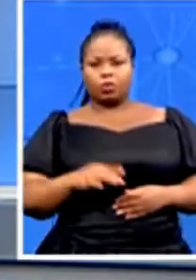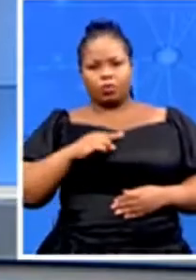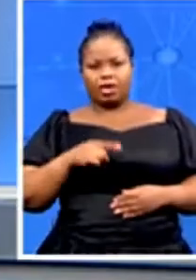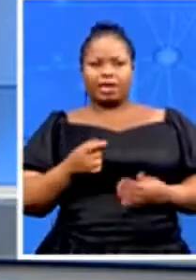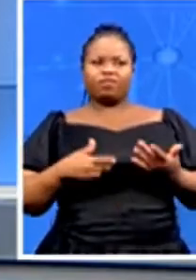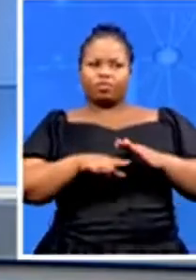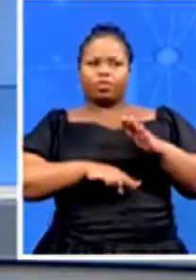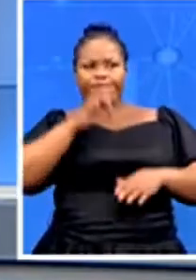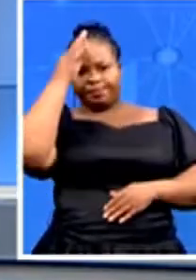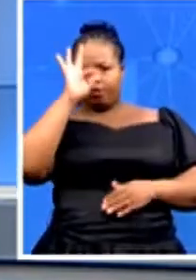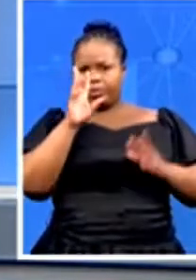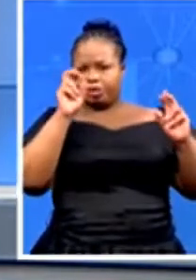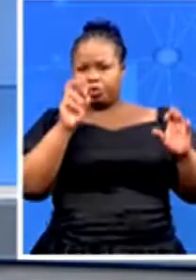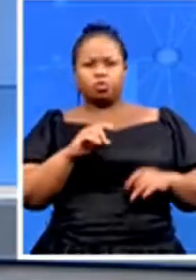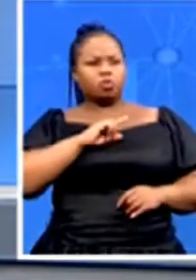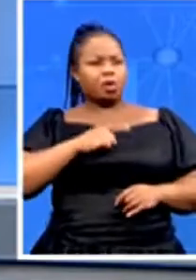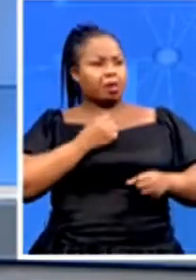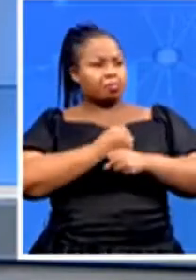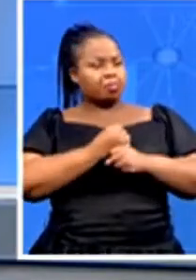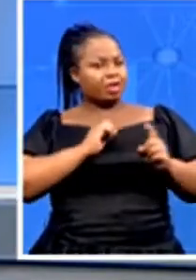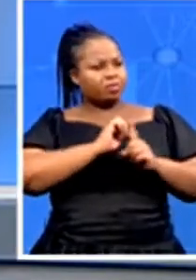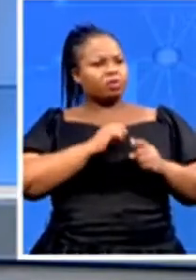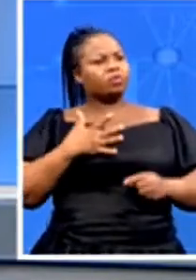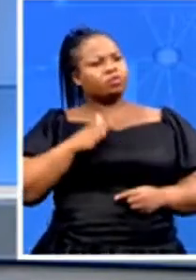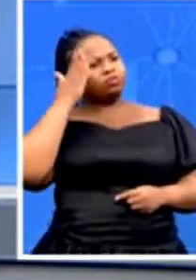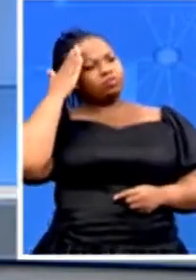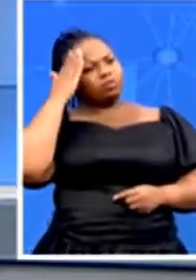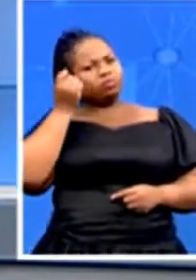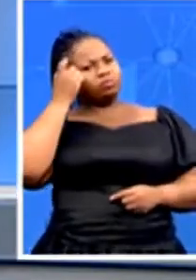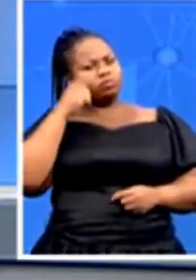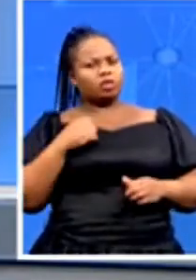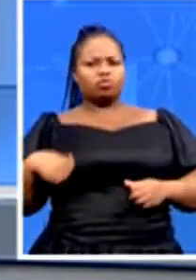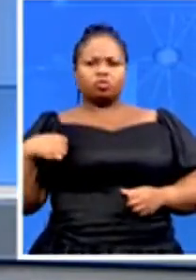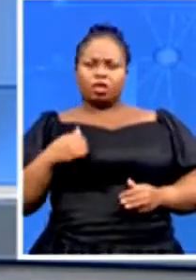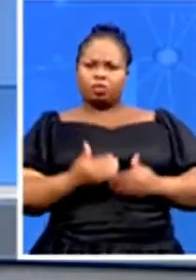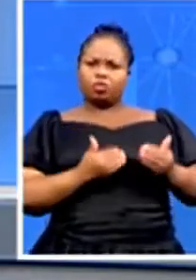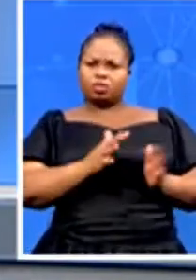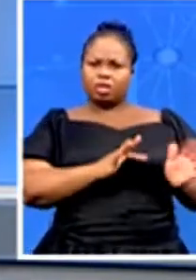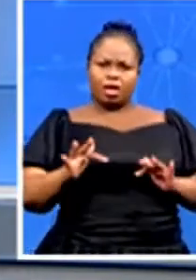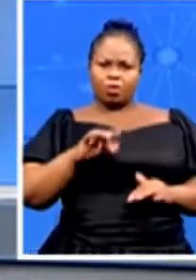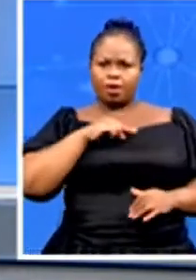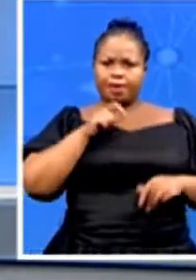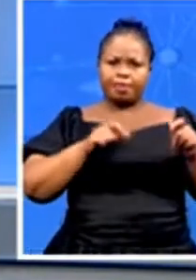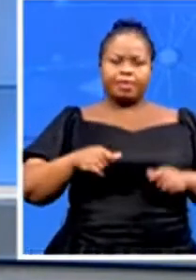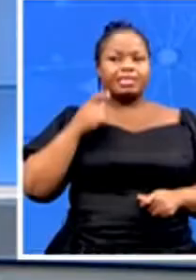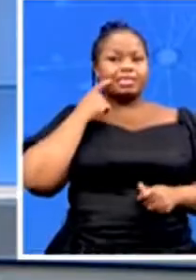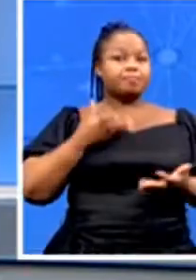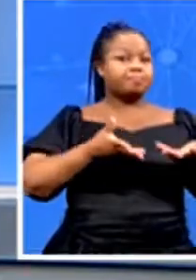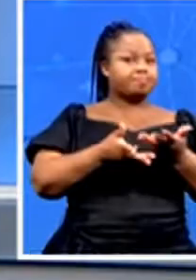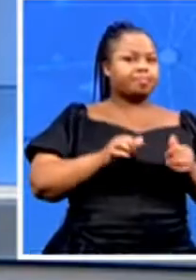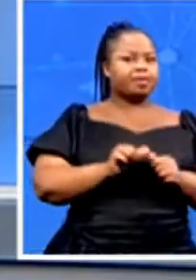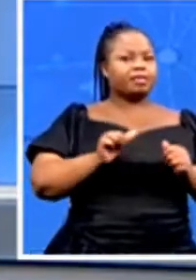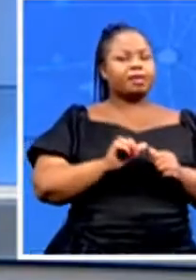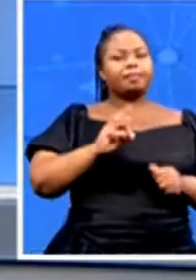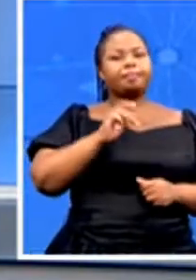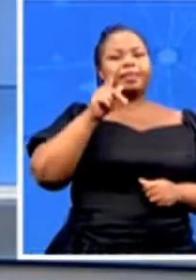is mostly on understanding municipal processes which enable citizens to engage better. Makwela is the Senior Program Coordinator. He